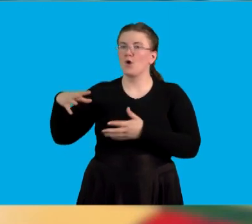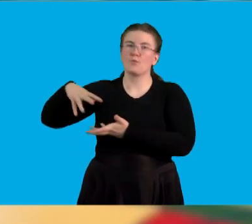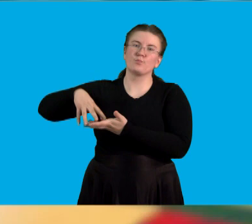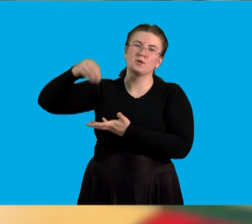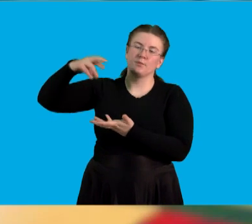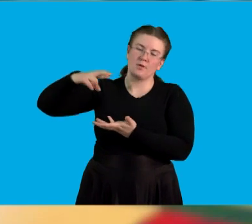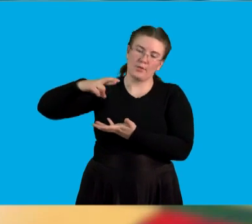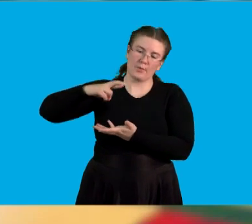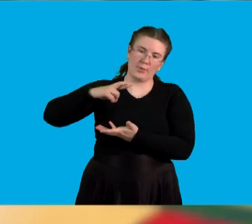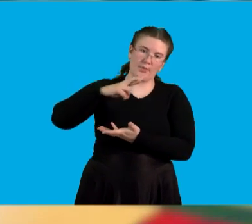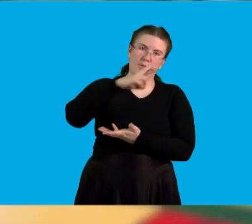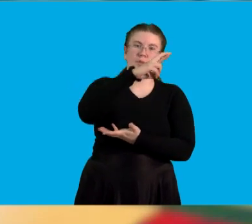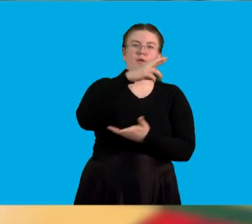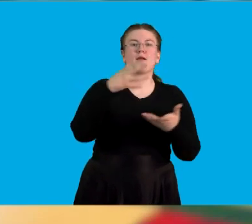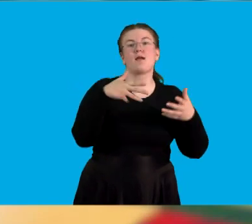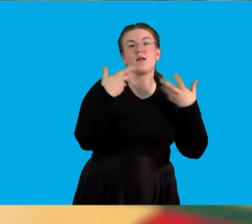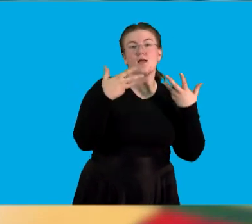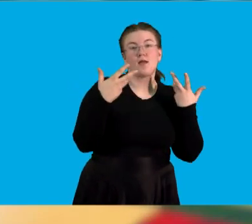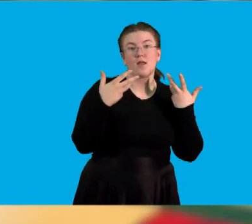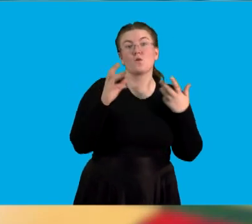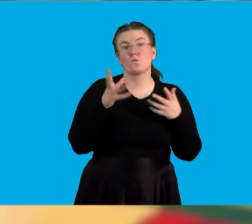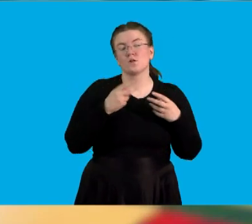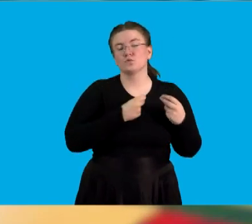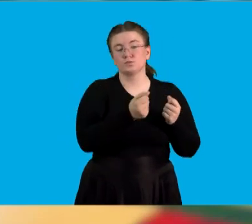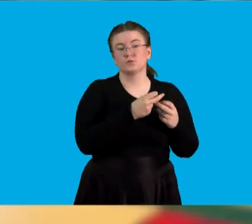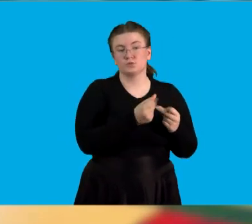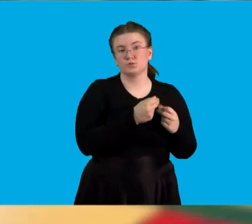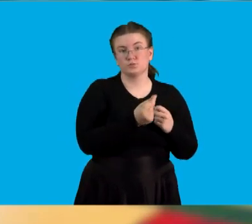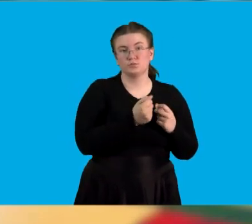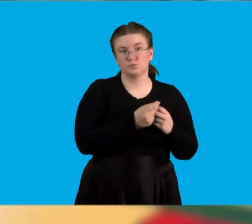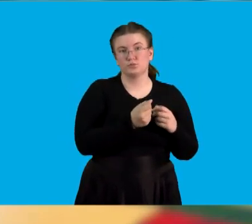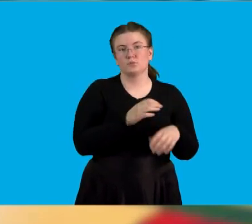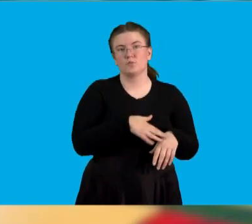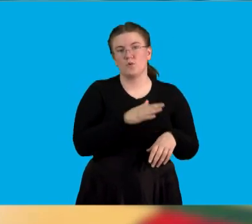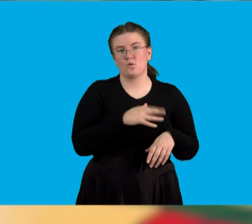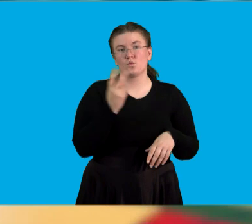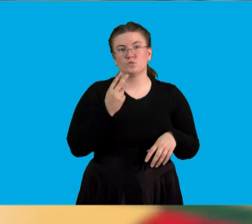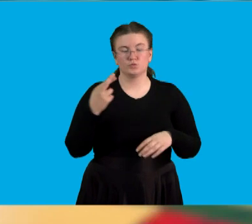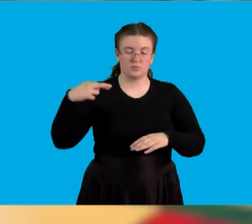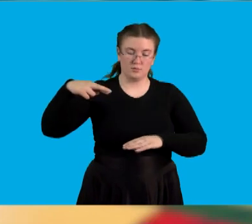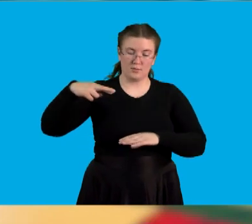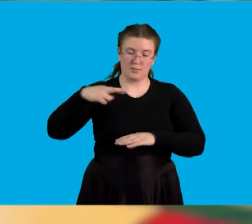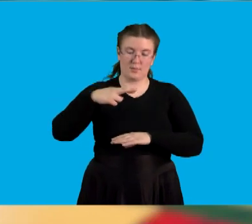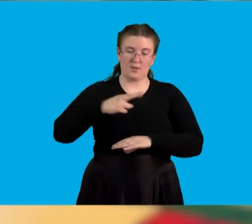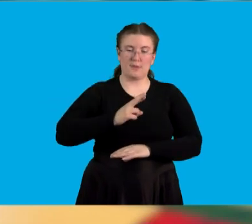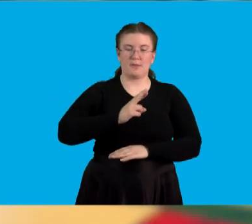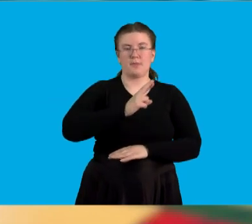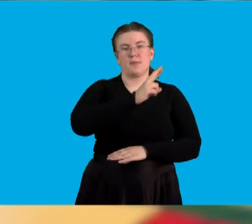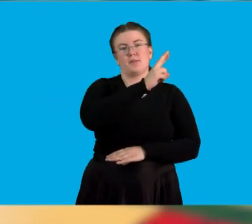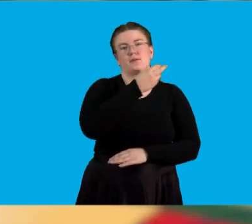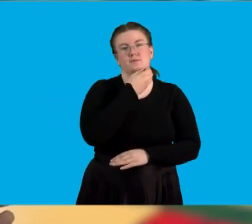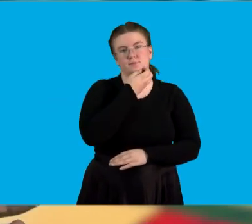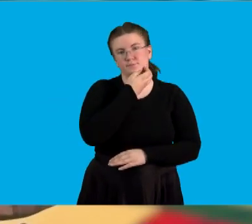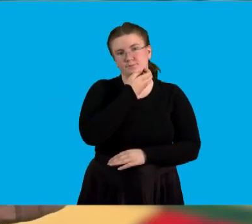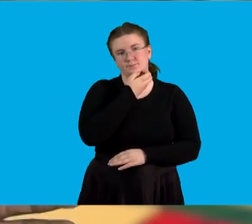less dense medium, the speed of that light will increase. It will speed up and then will also bend. So